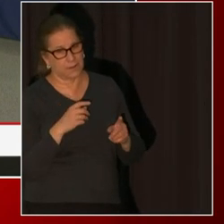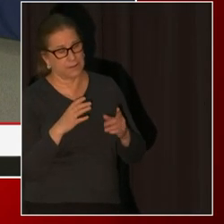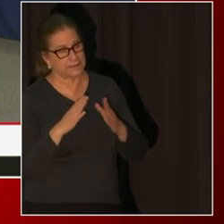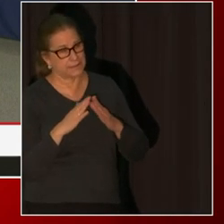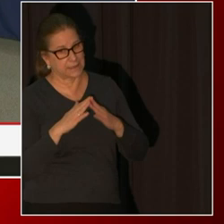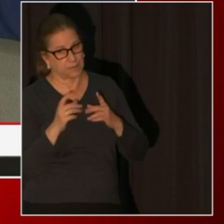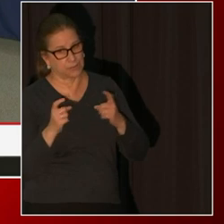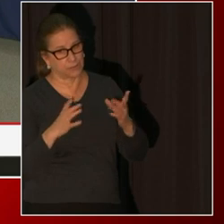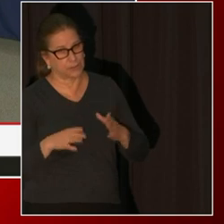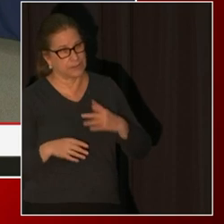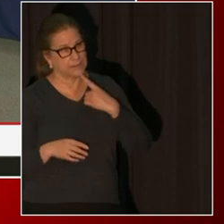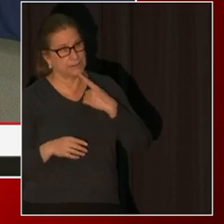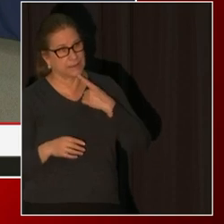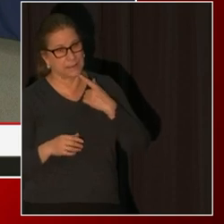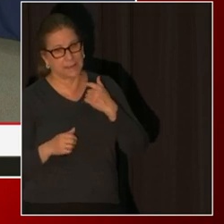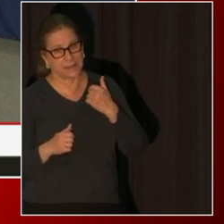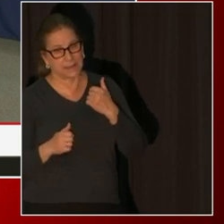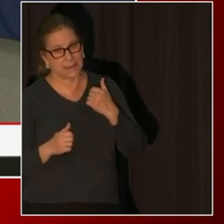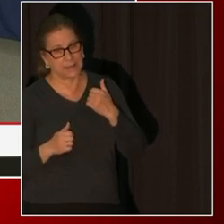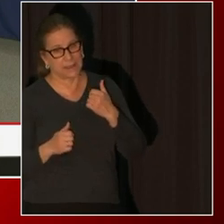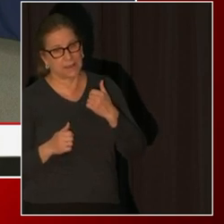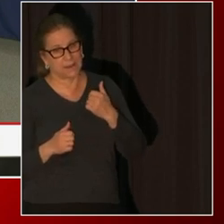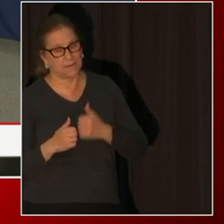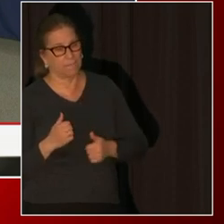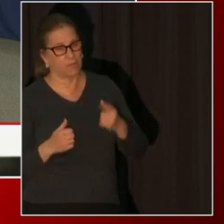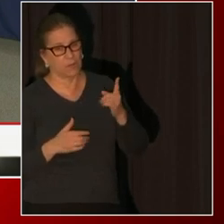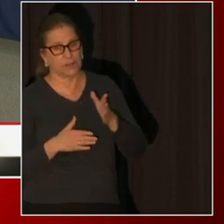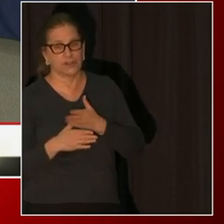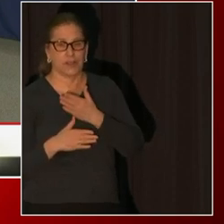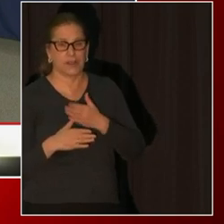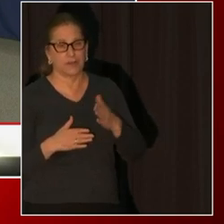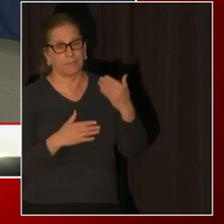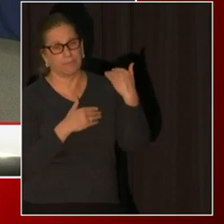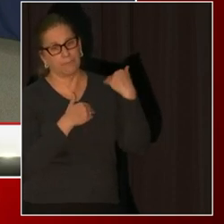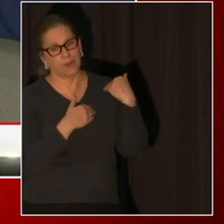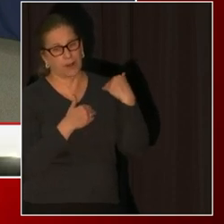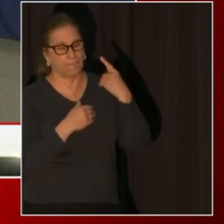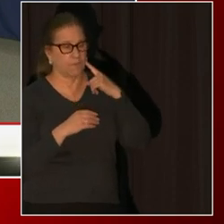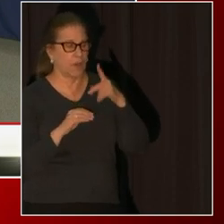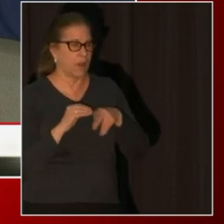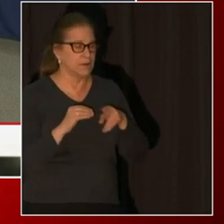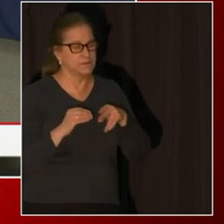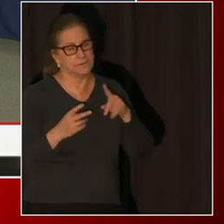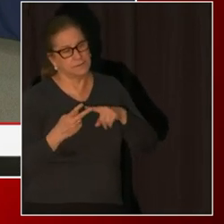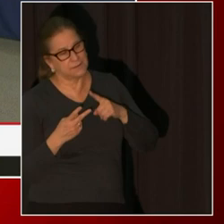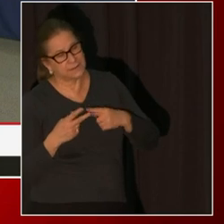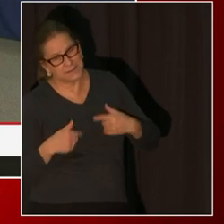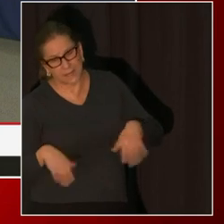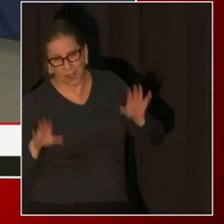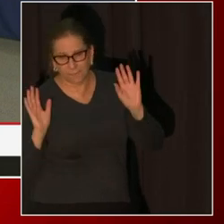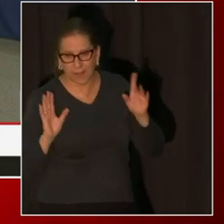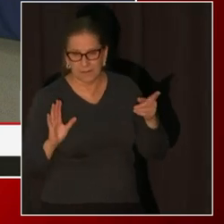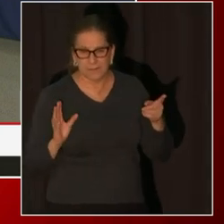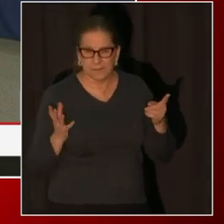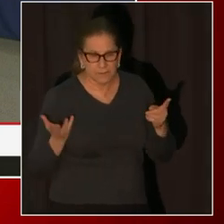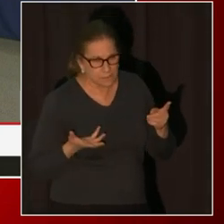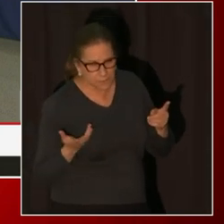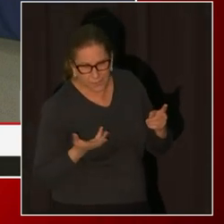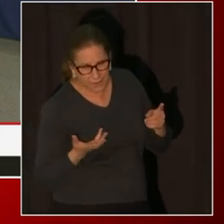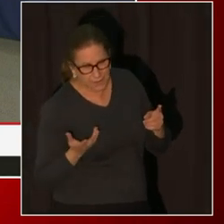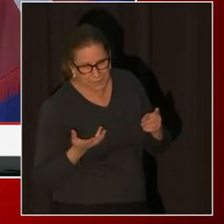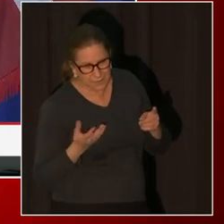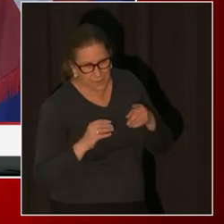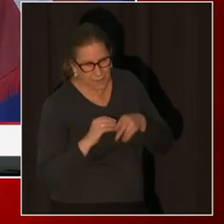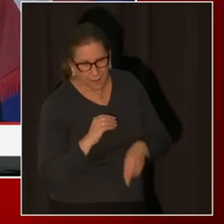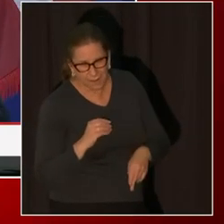to share in the burden for cuts. What is, if you can, tell me, what is the cut for the overall executive office of